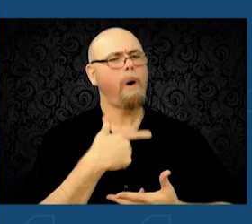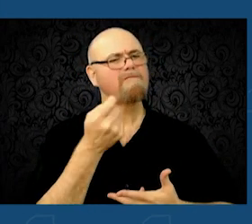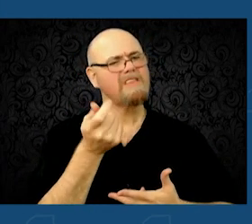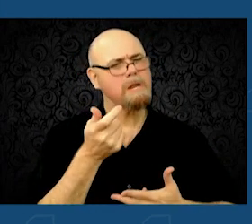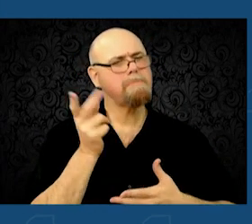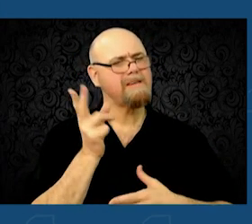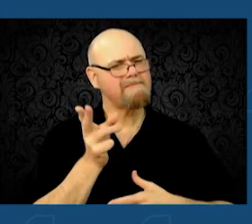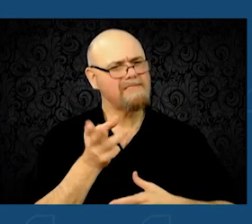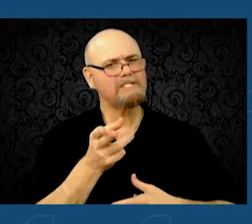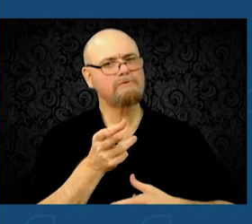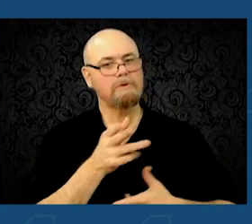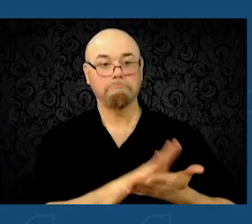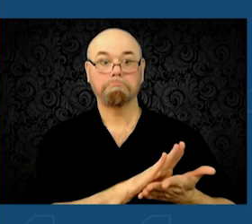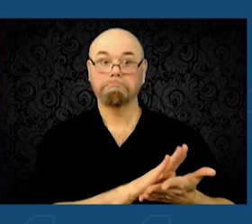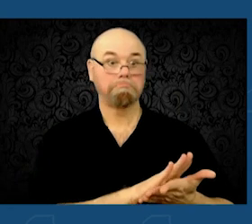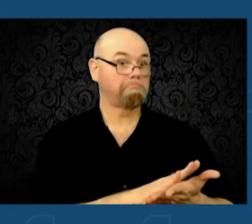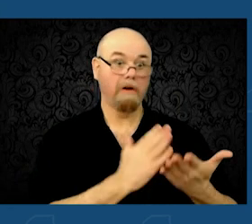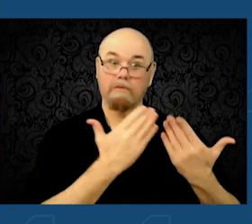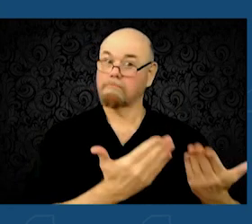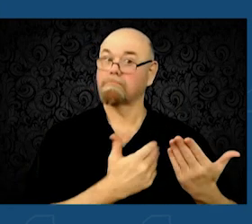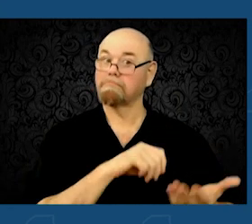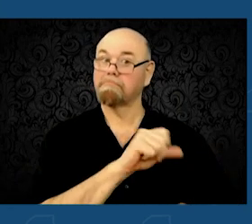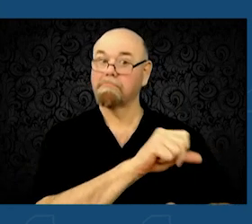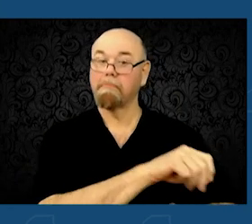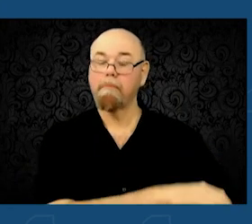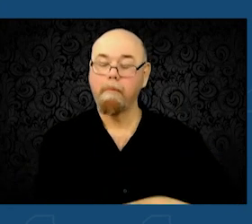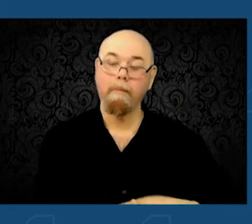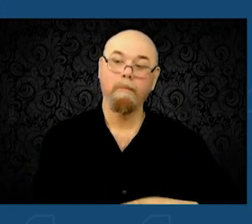applause. Speaker Hastie.